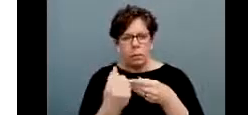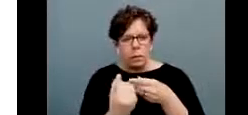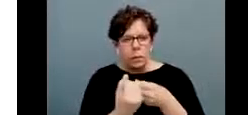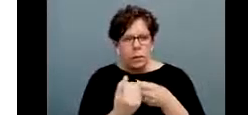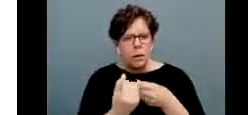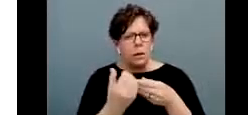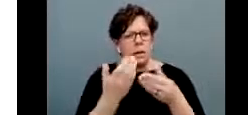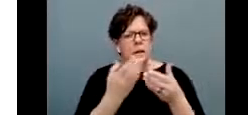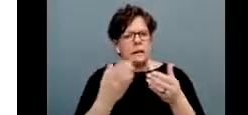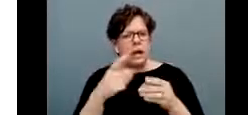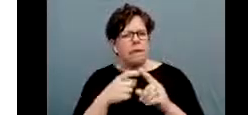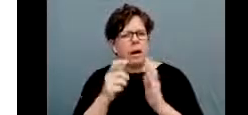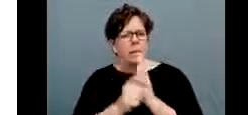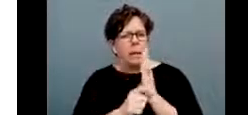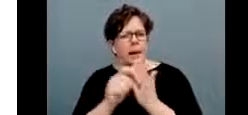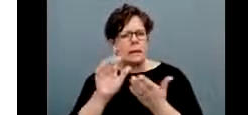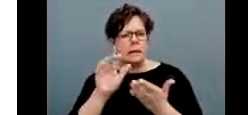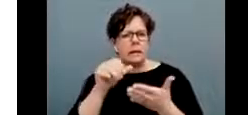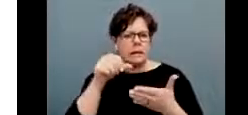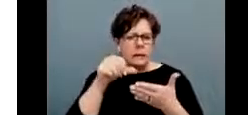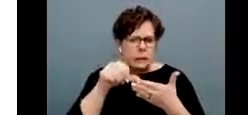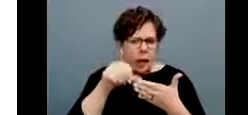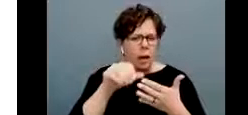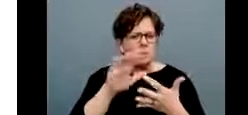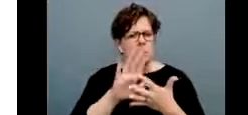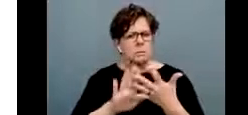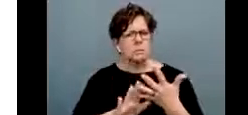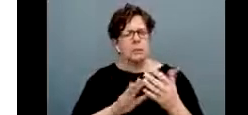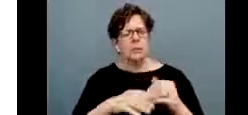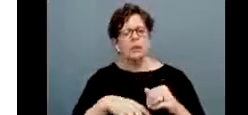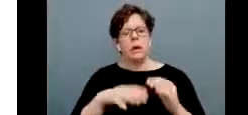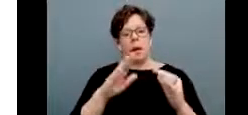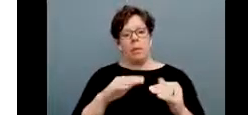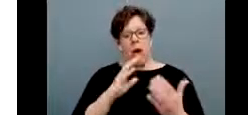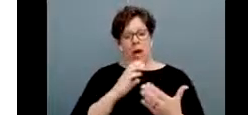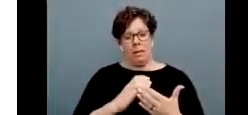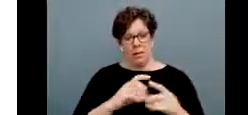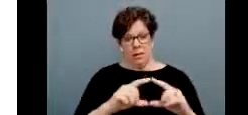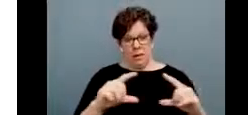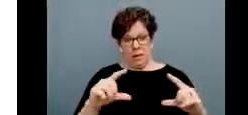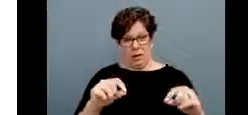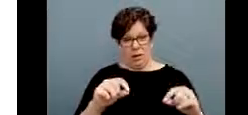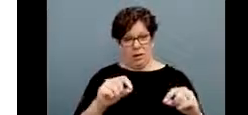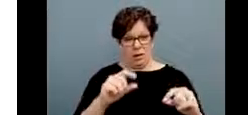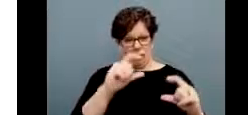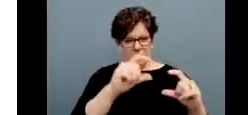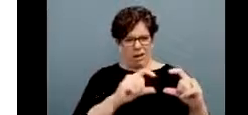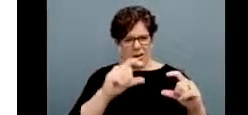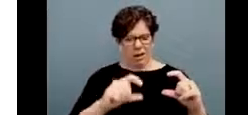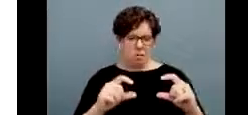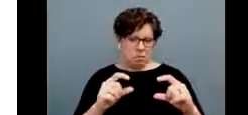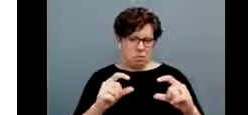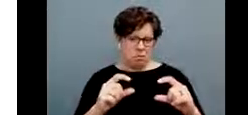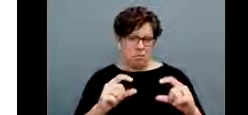from magazines, some stamps and things like that. And just a note, the bottom image here that looks kind of like it's